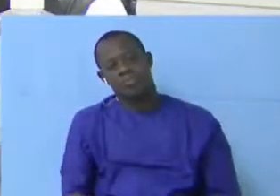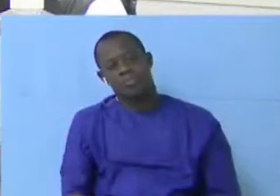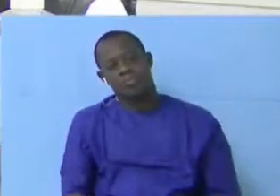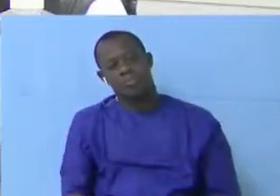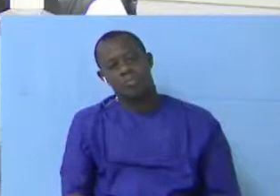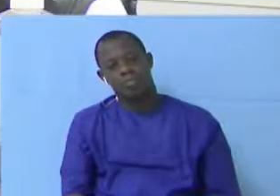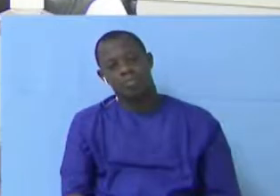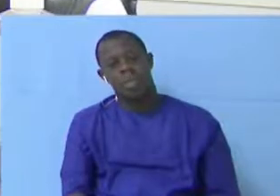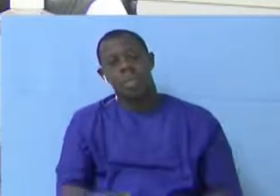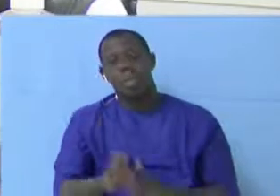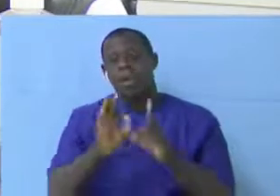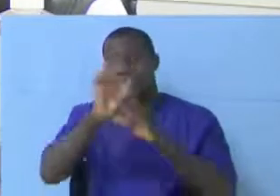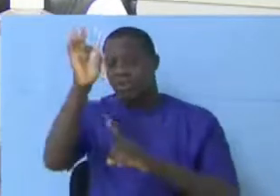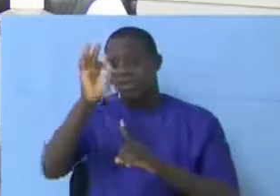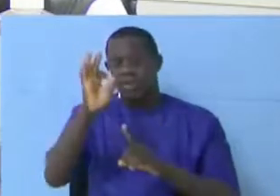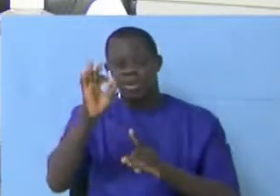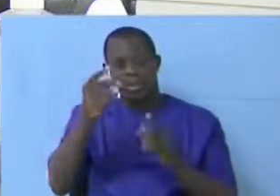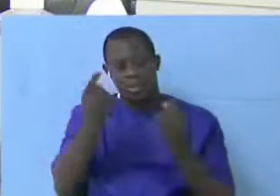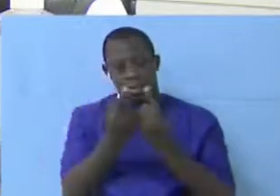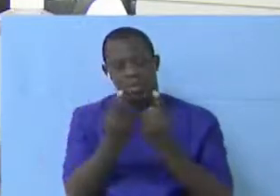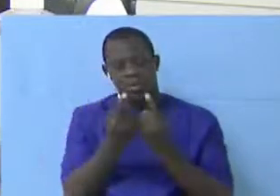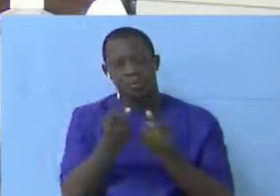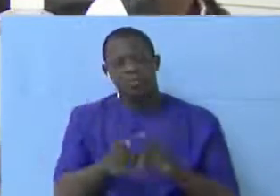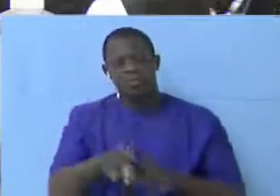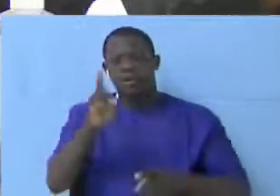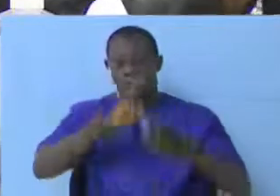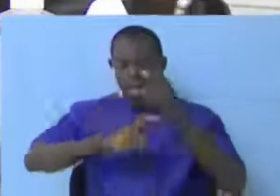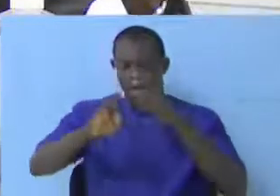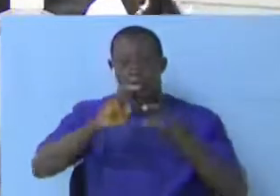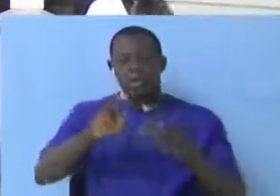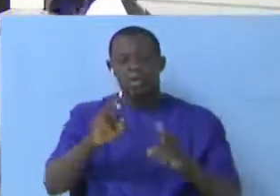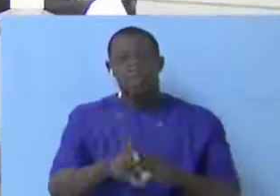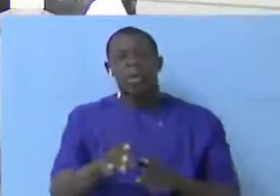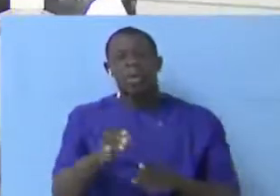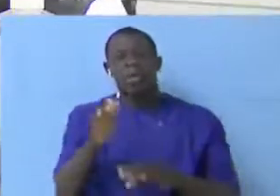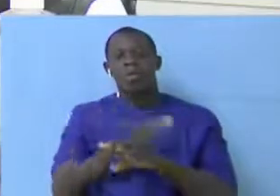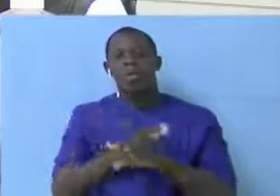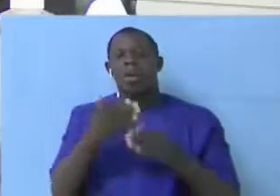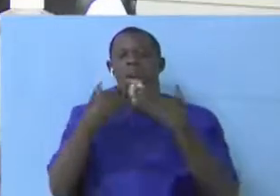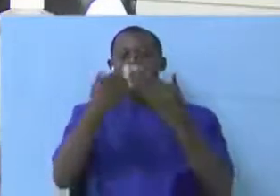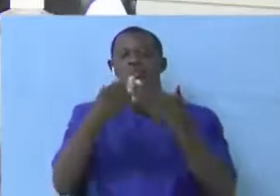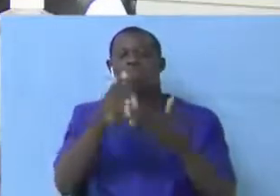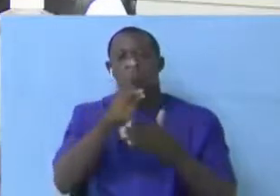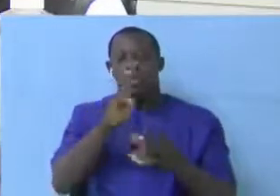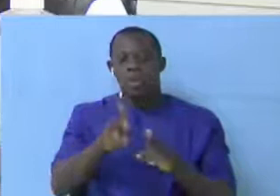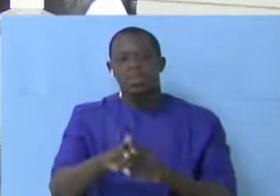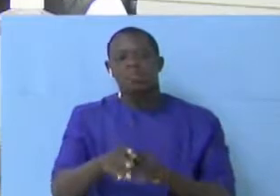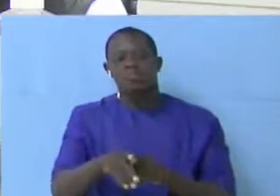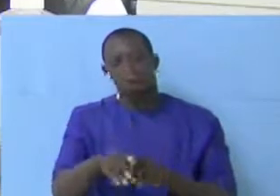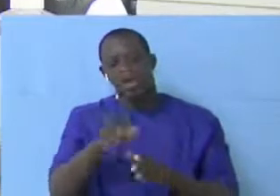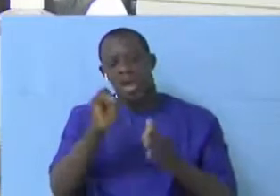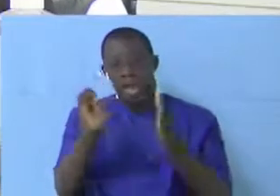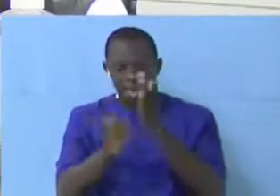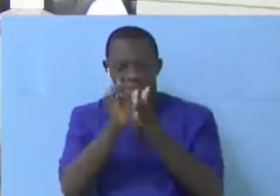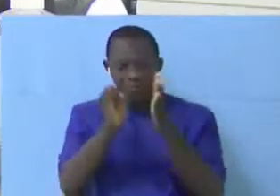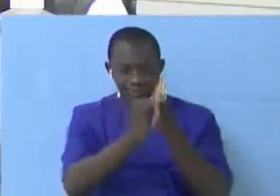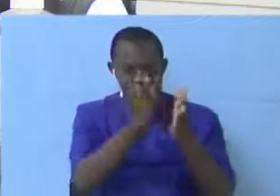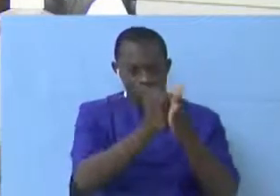But specifically, but again, it was informed by a fact-finding mission from the United Nations.